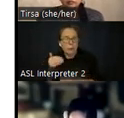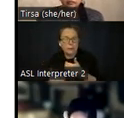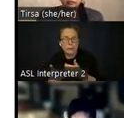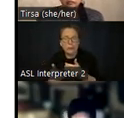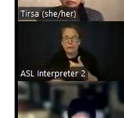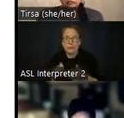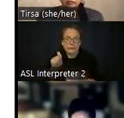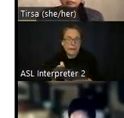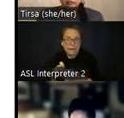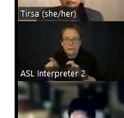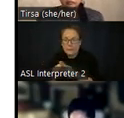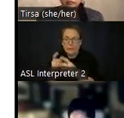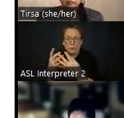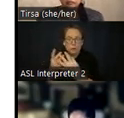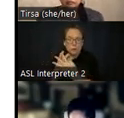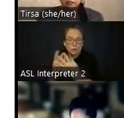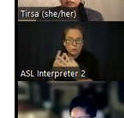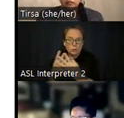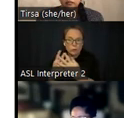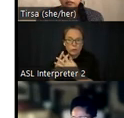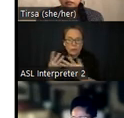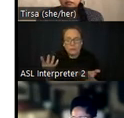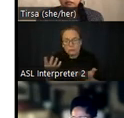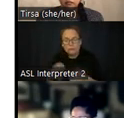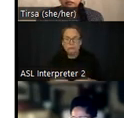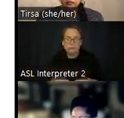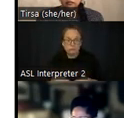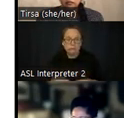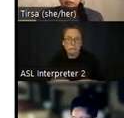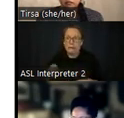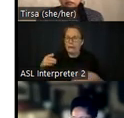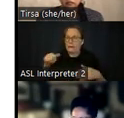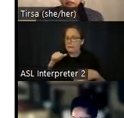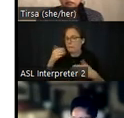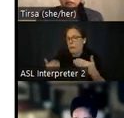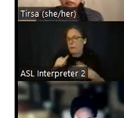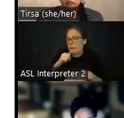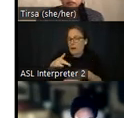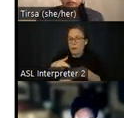and maybe not quite referral to the new city council, but all the screening